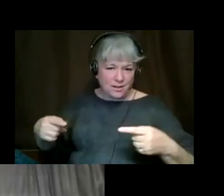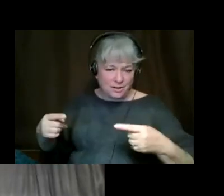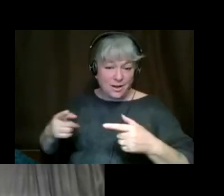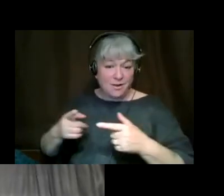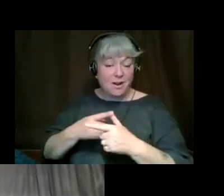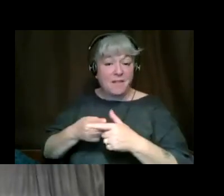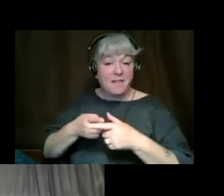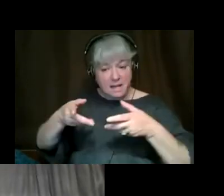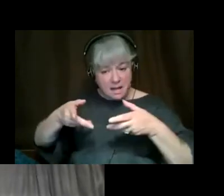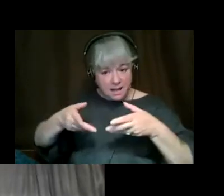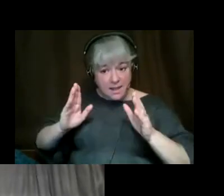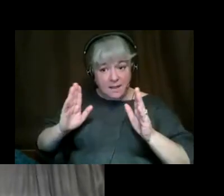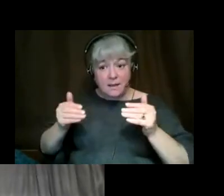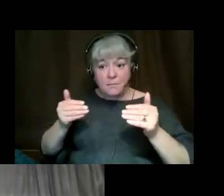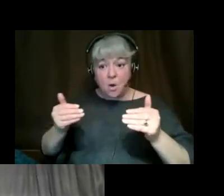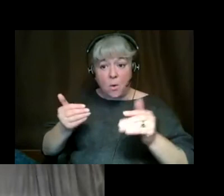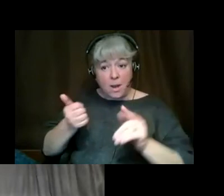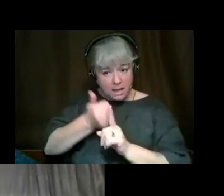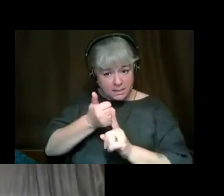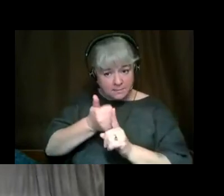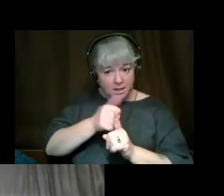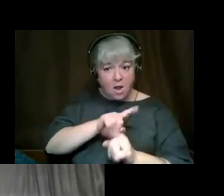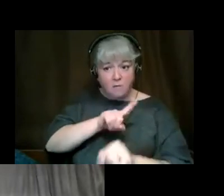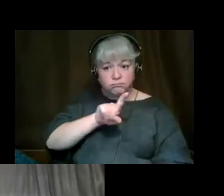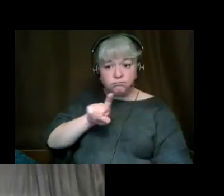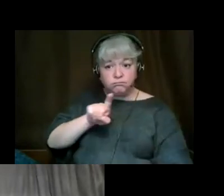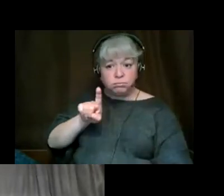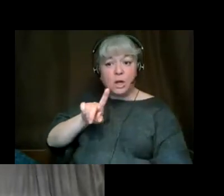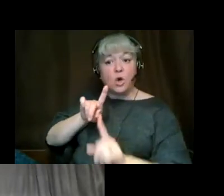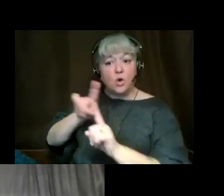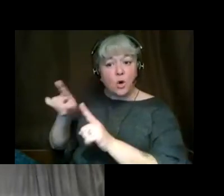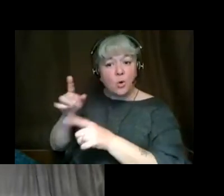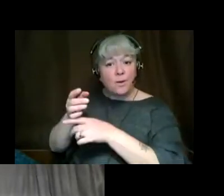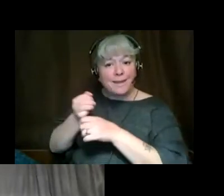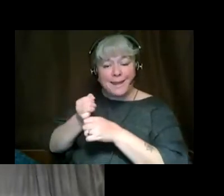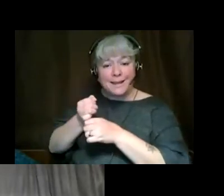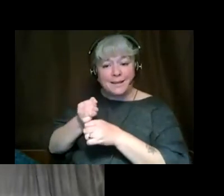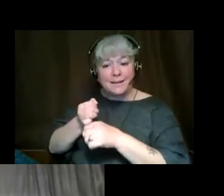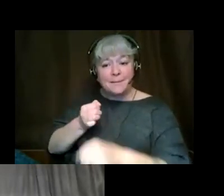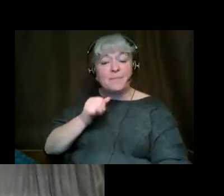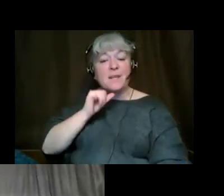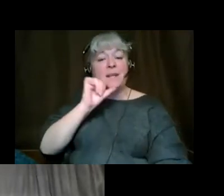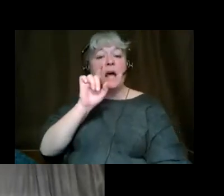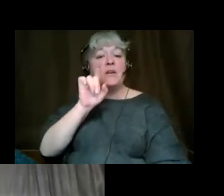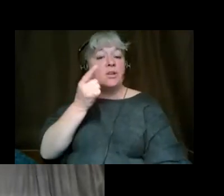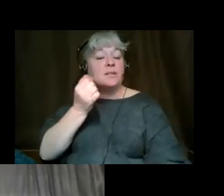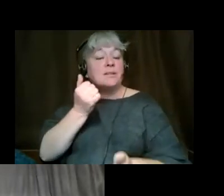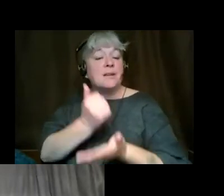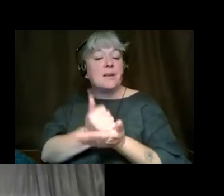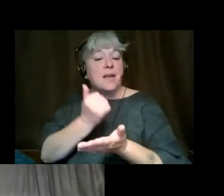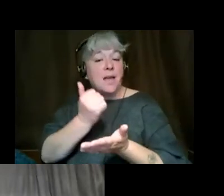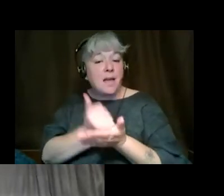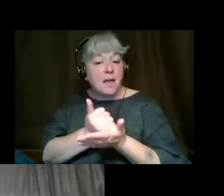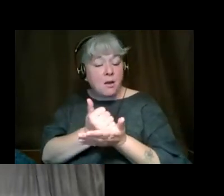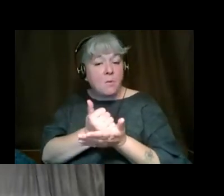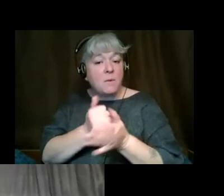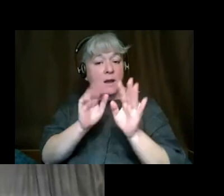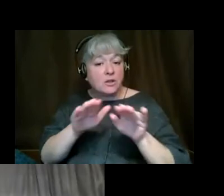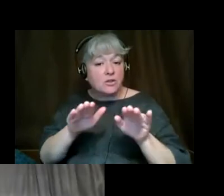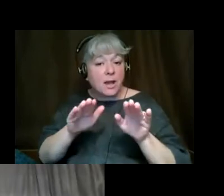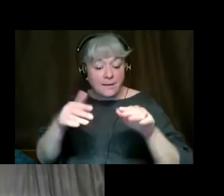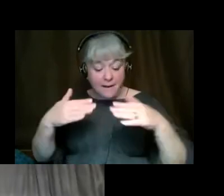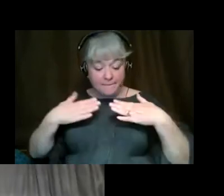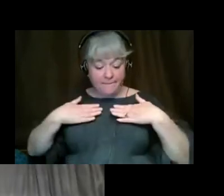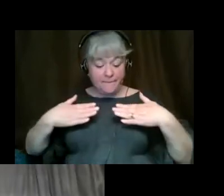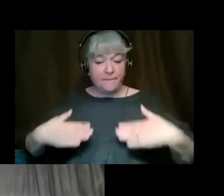let them go get it. And it doesn't only help them physically, but